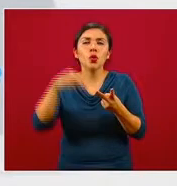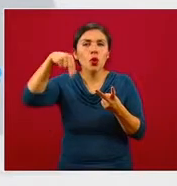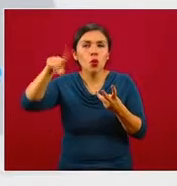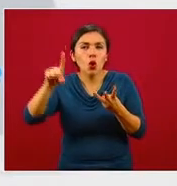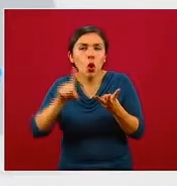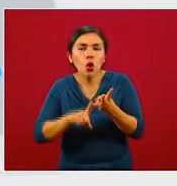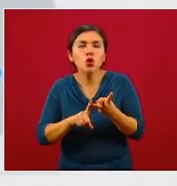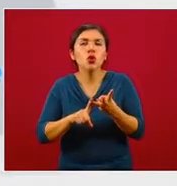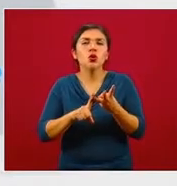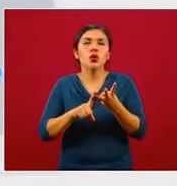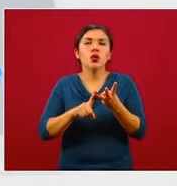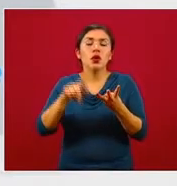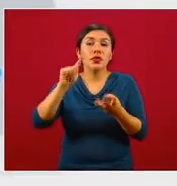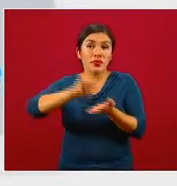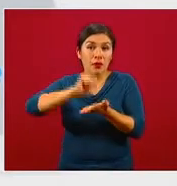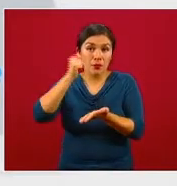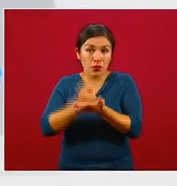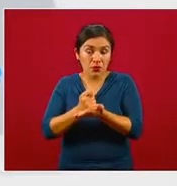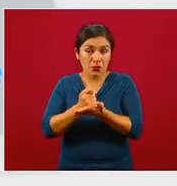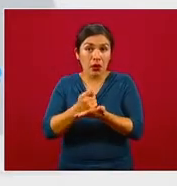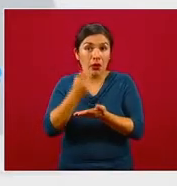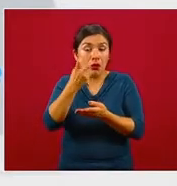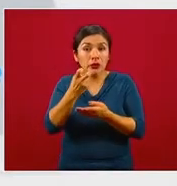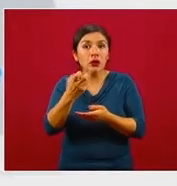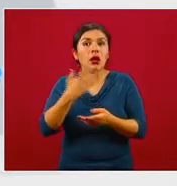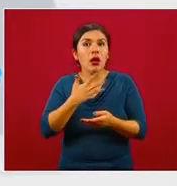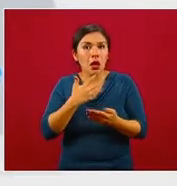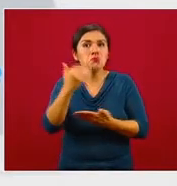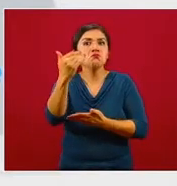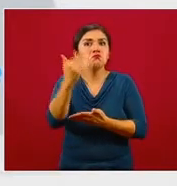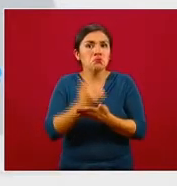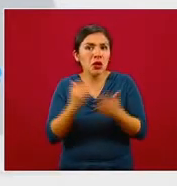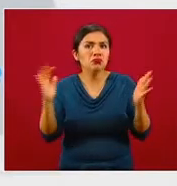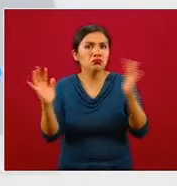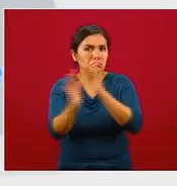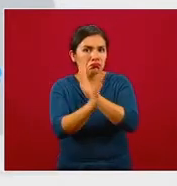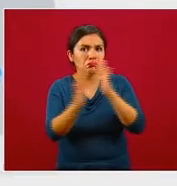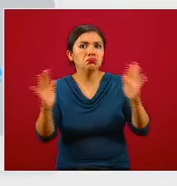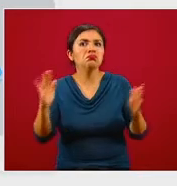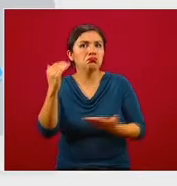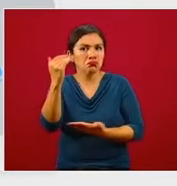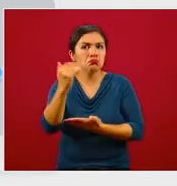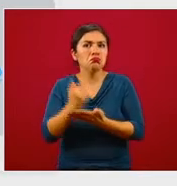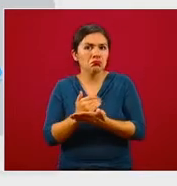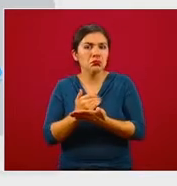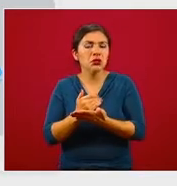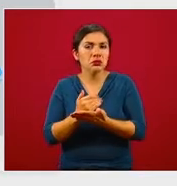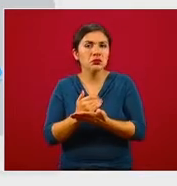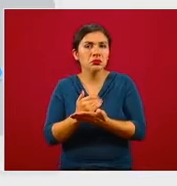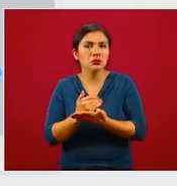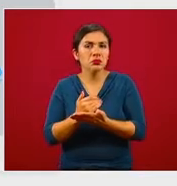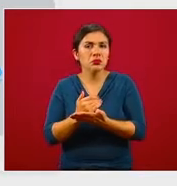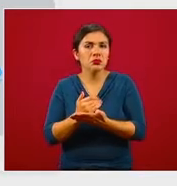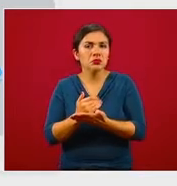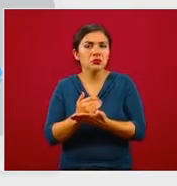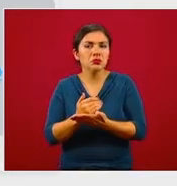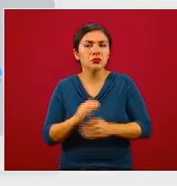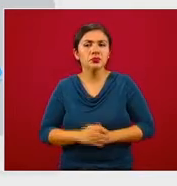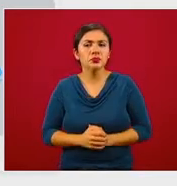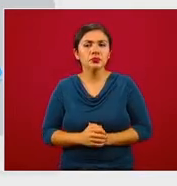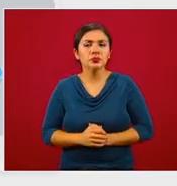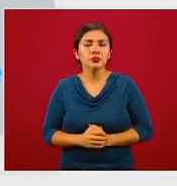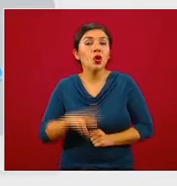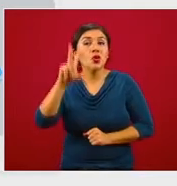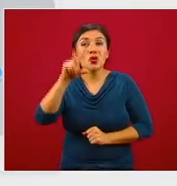You can see states such as Durango, Zacatecas, Nuevo León, and